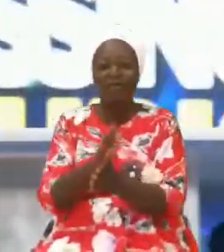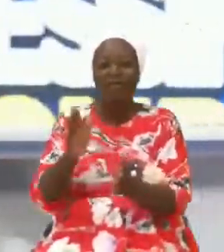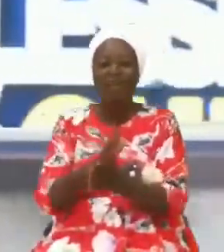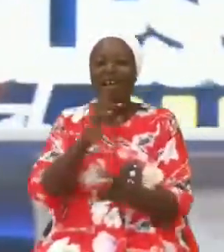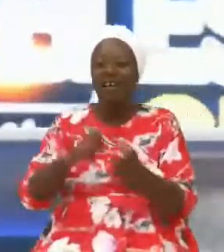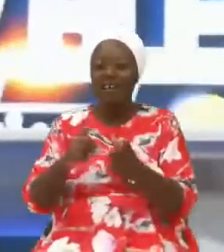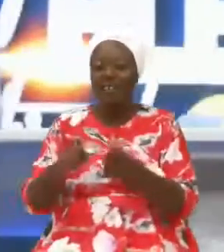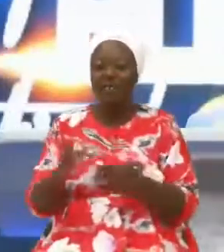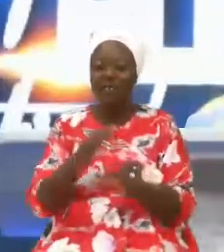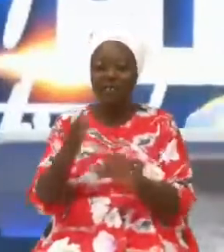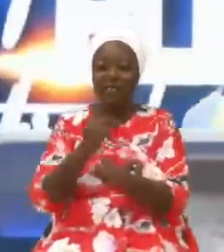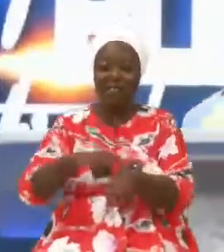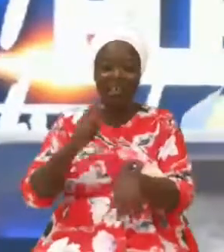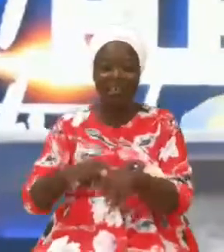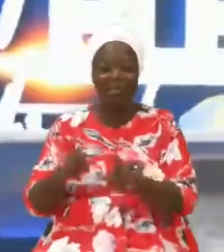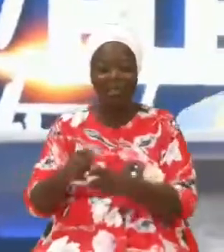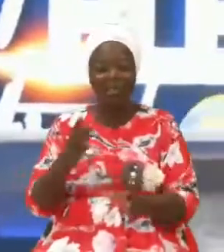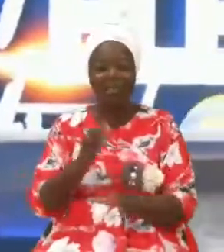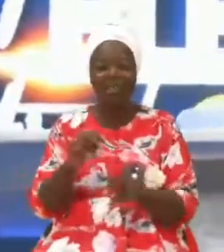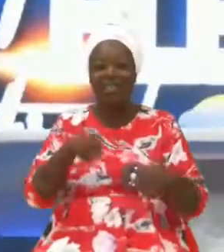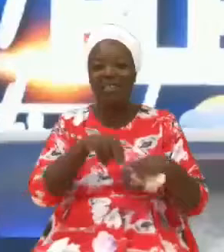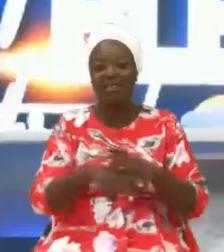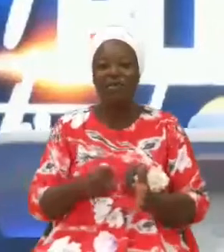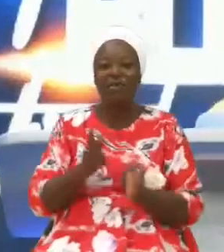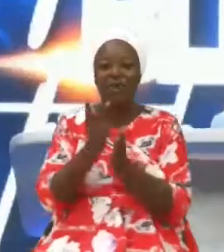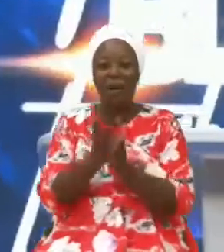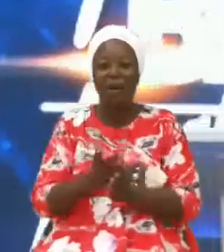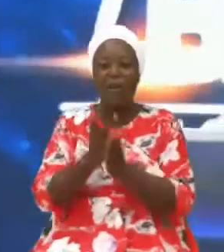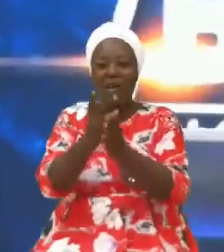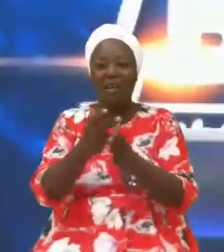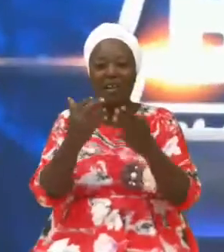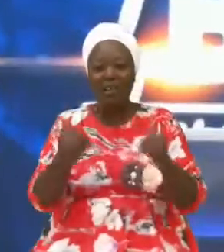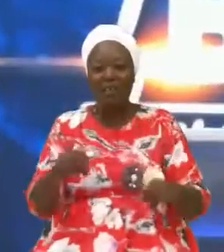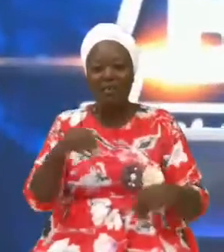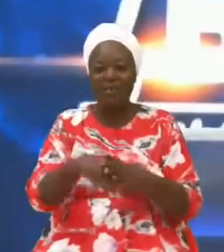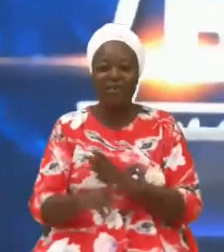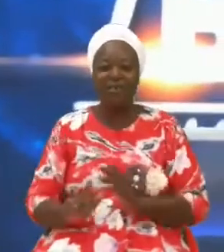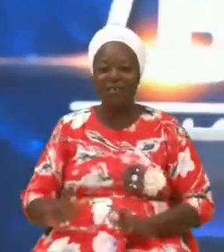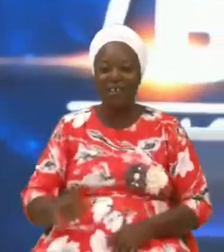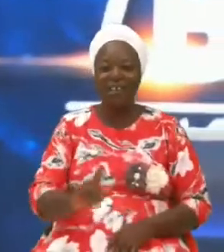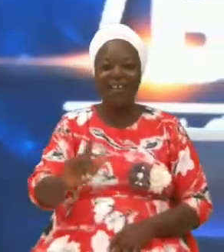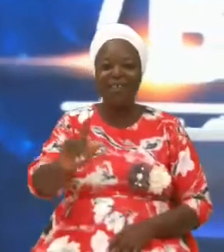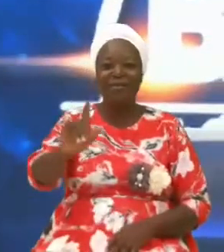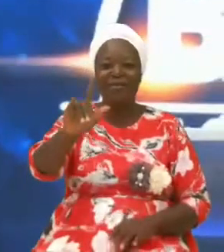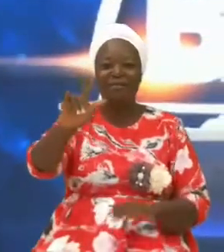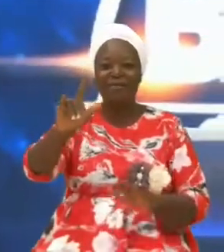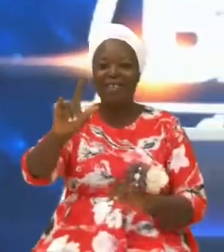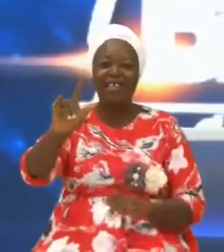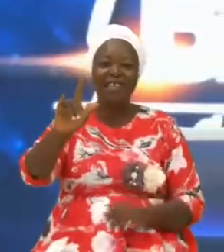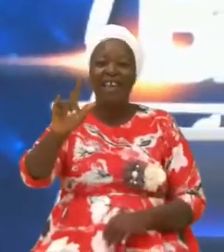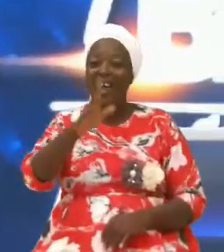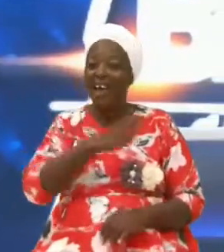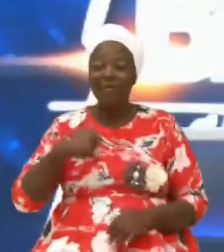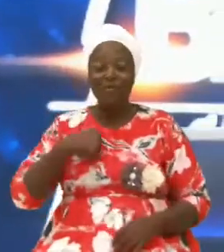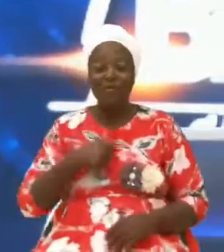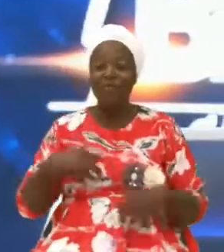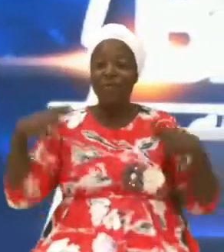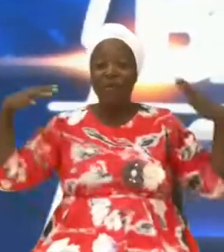faster. And now we got a car. Then we got a boat. Now we've got